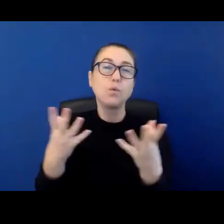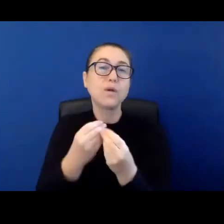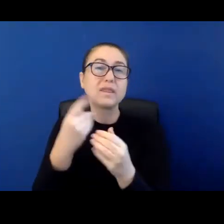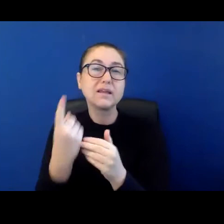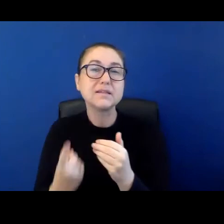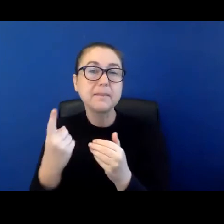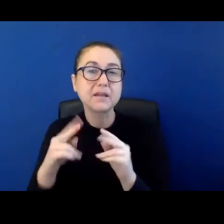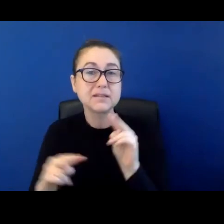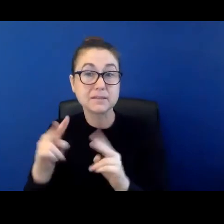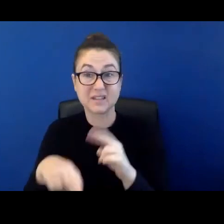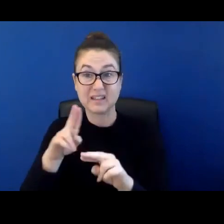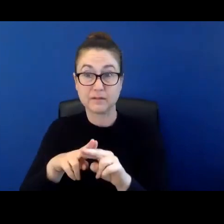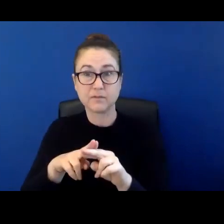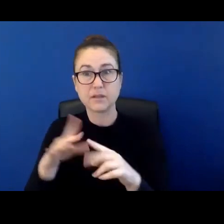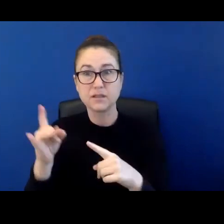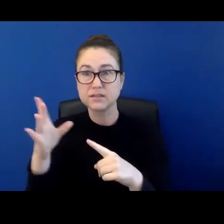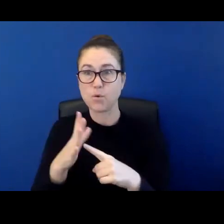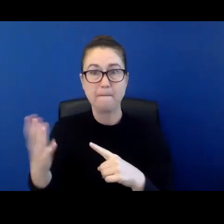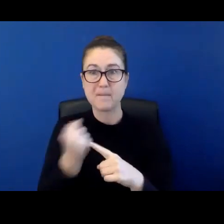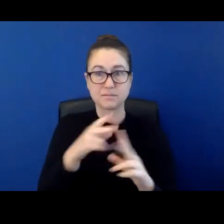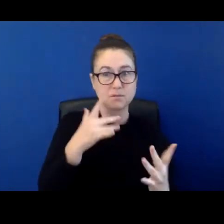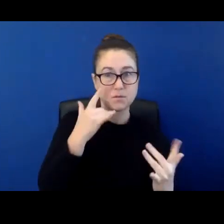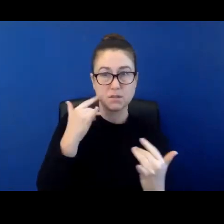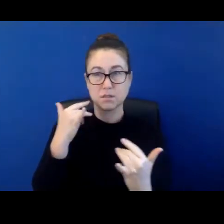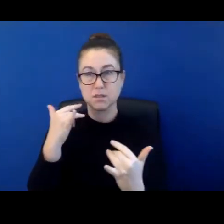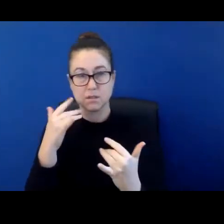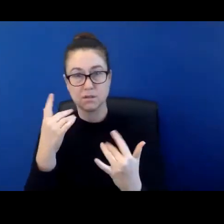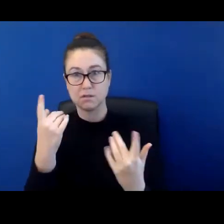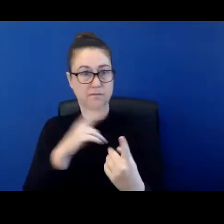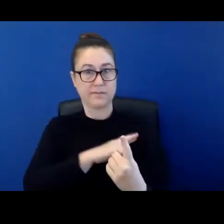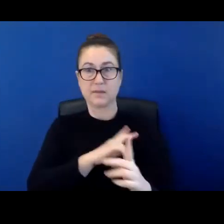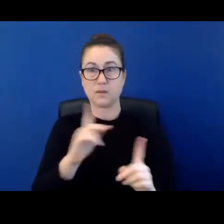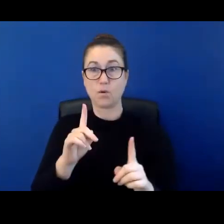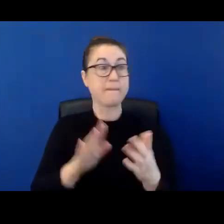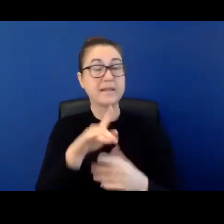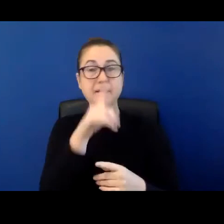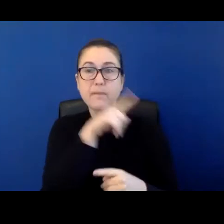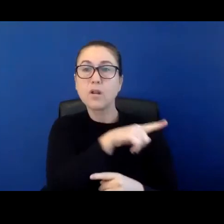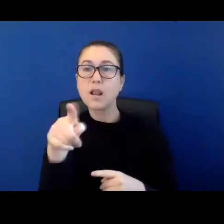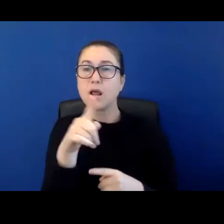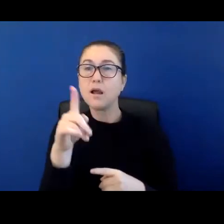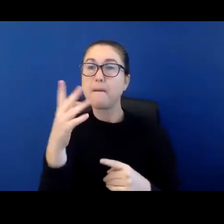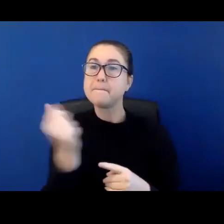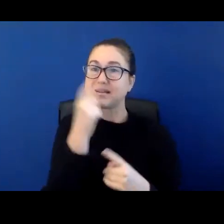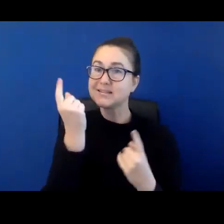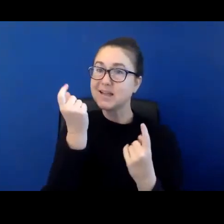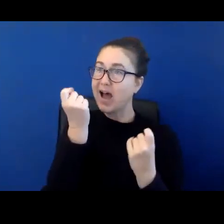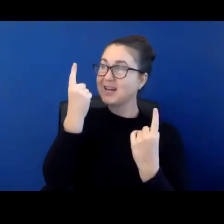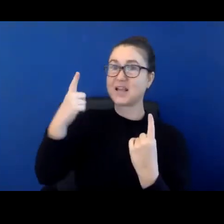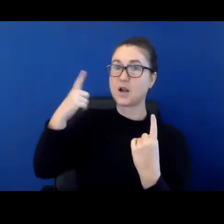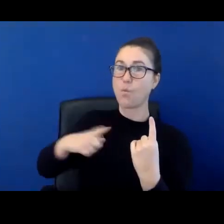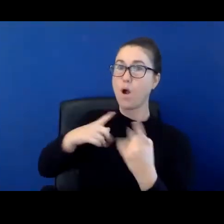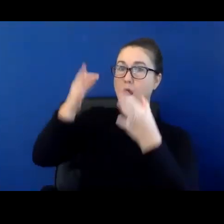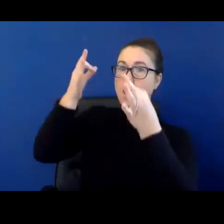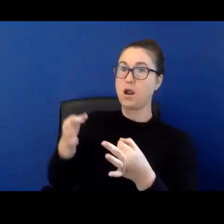area, it must be accountable. So people must understand the reasons for their assessment, and they